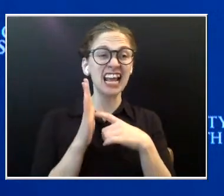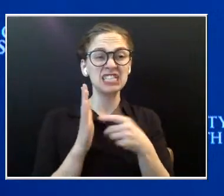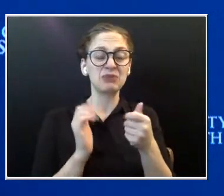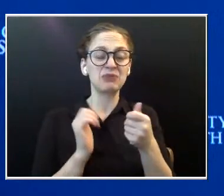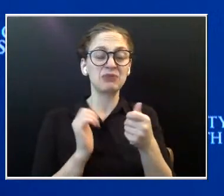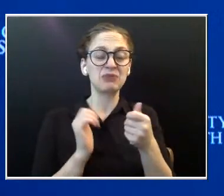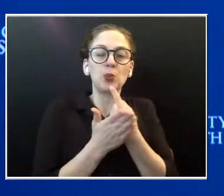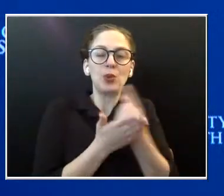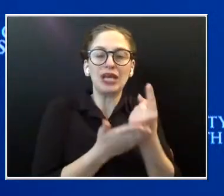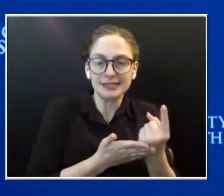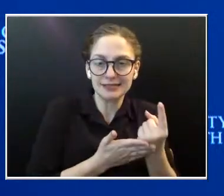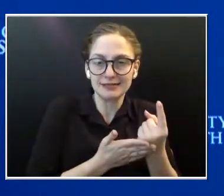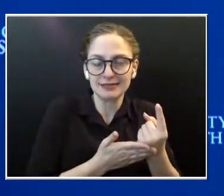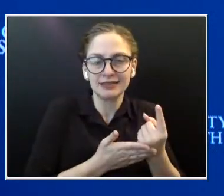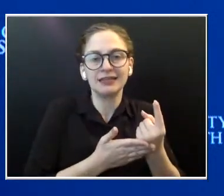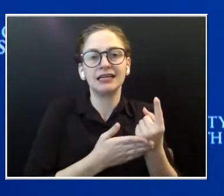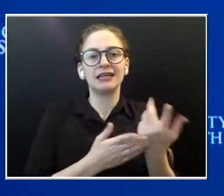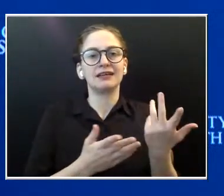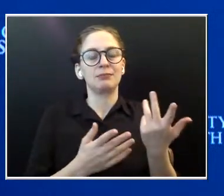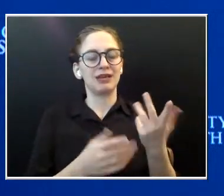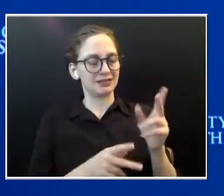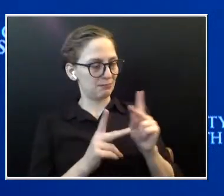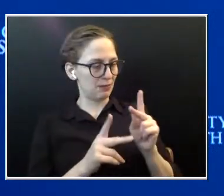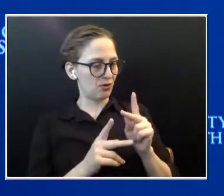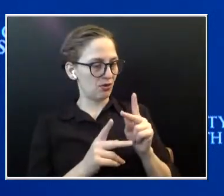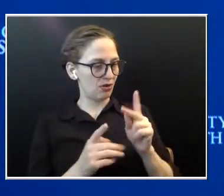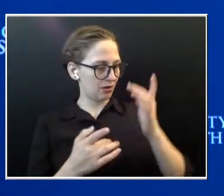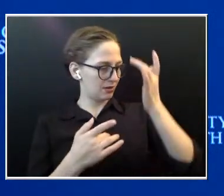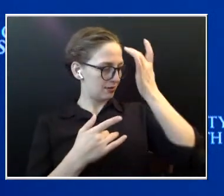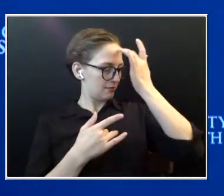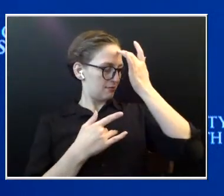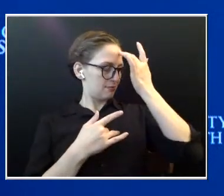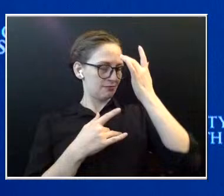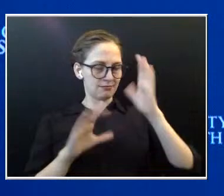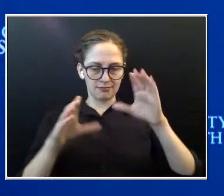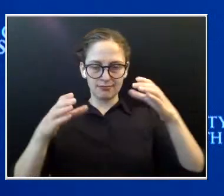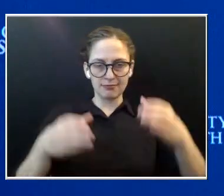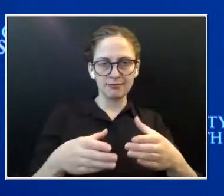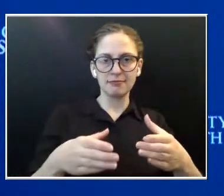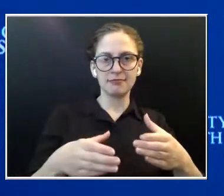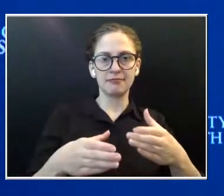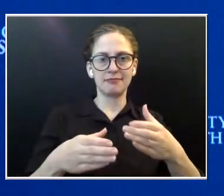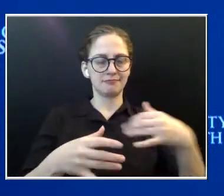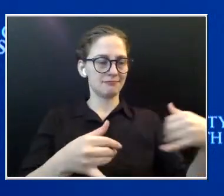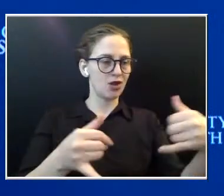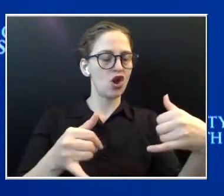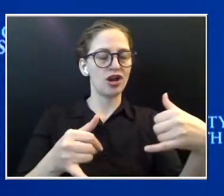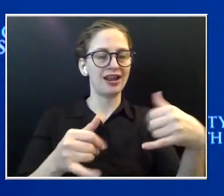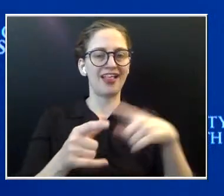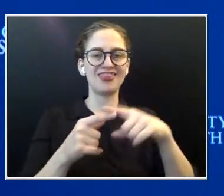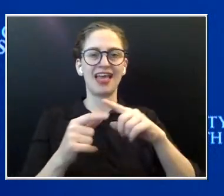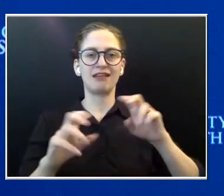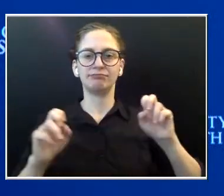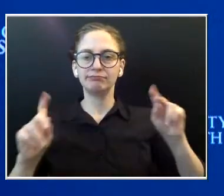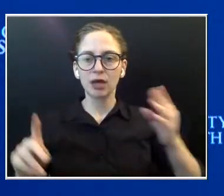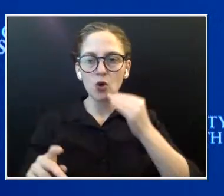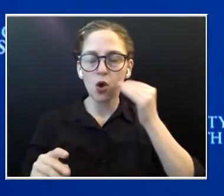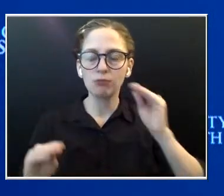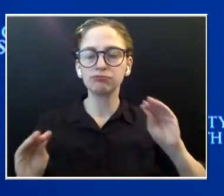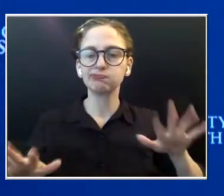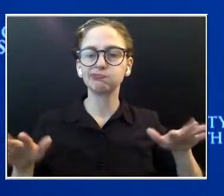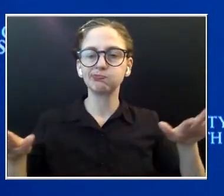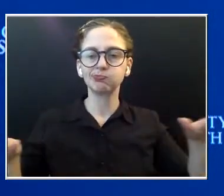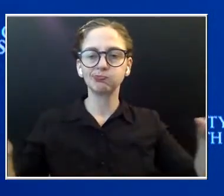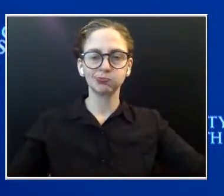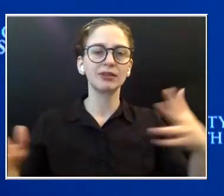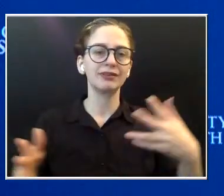getting ill at those get-togethers, parties, when they're inside doing things, and then it spreads that way. And it just takes a couple weeks to really show